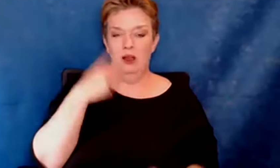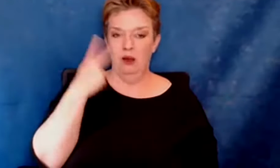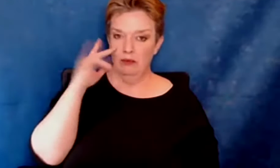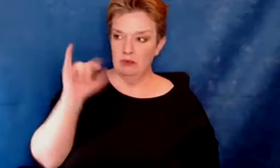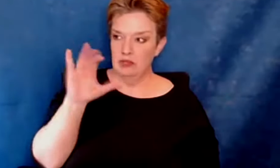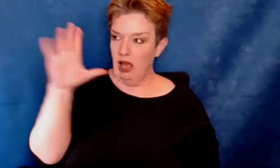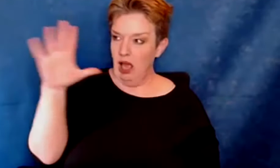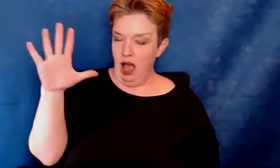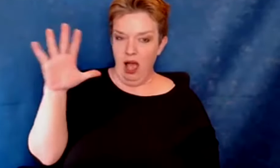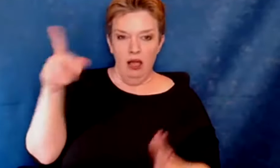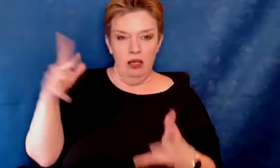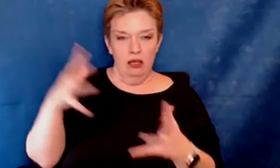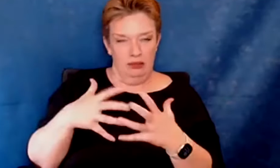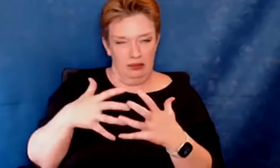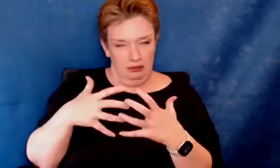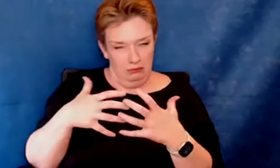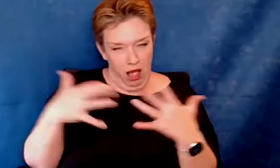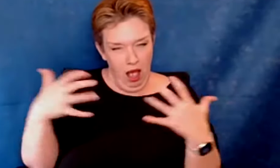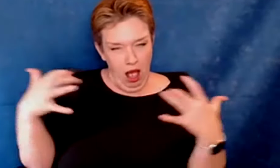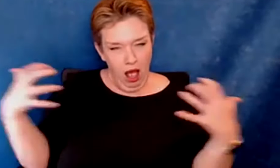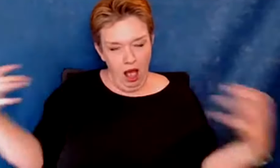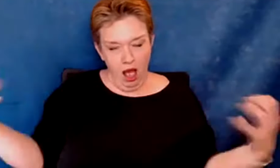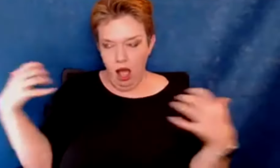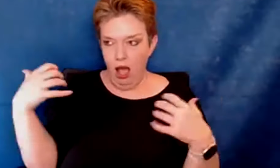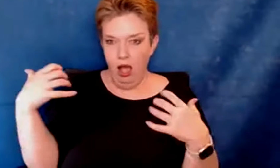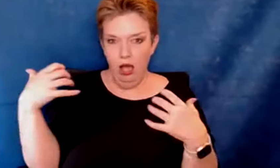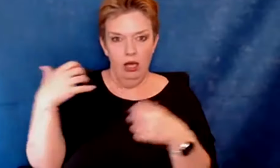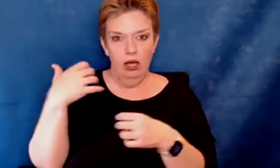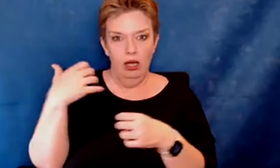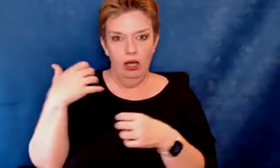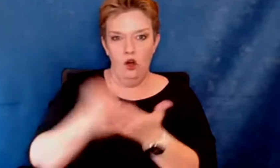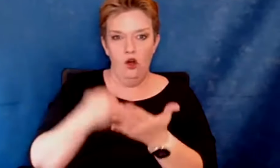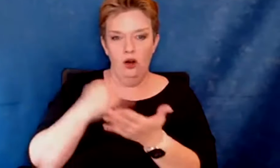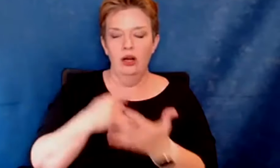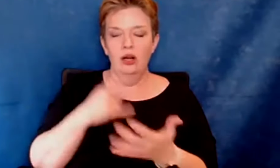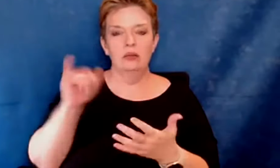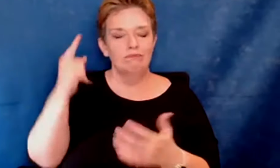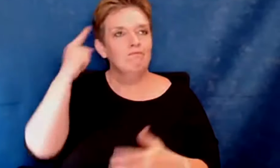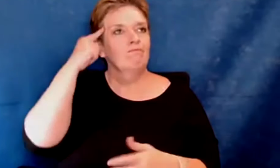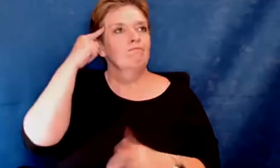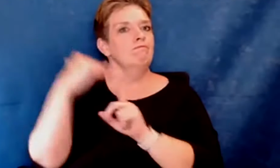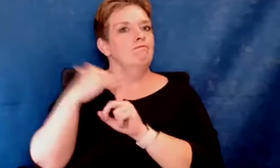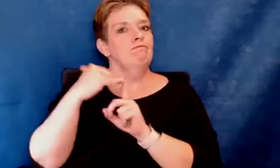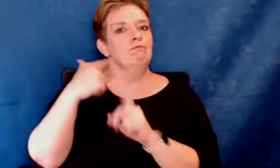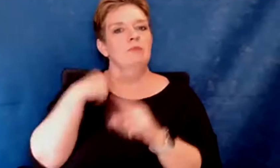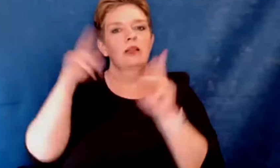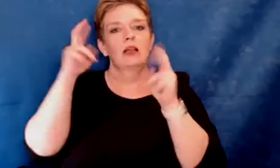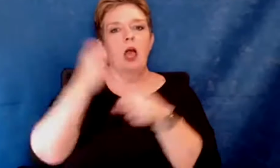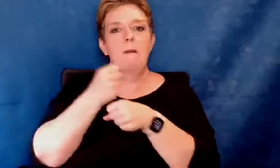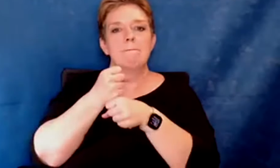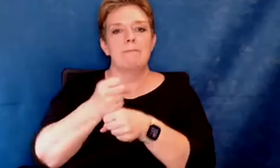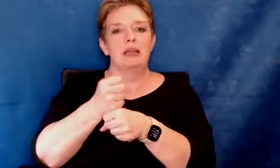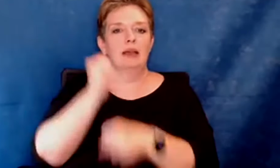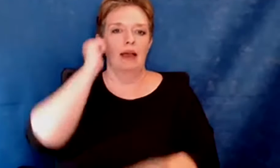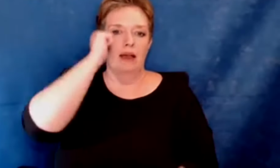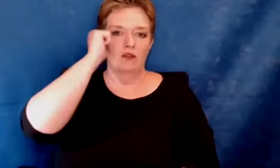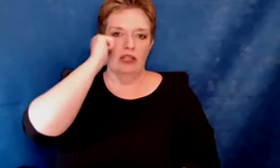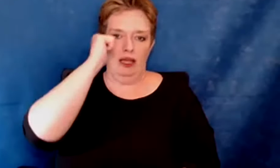created, it's just like make every day, because those little black and white, like cross